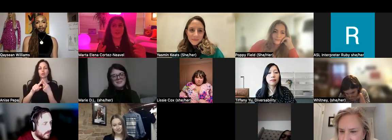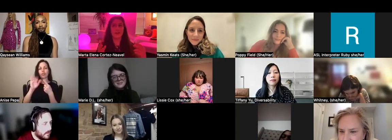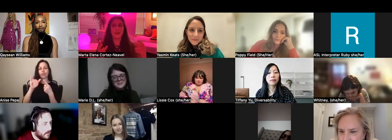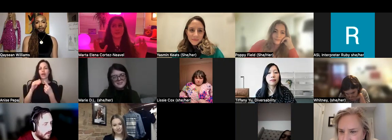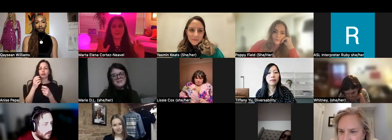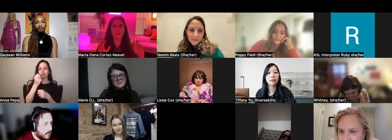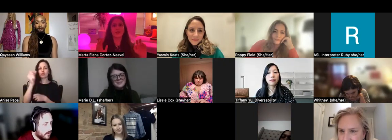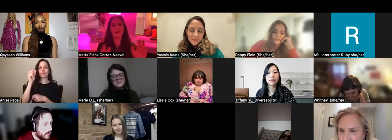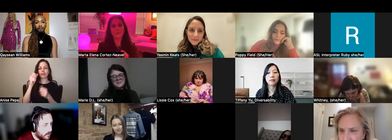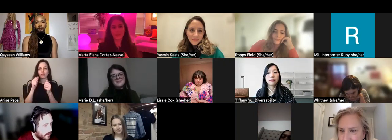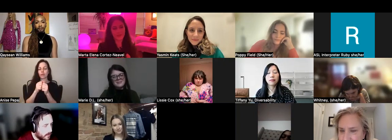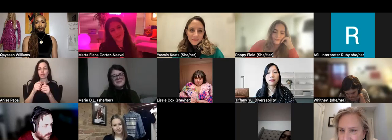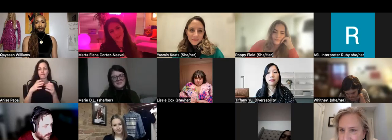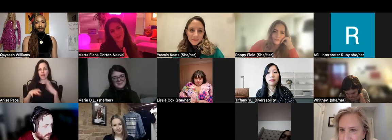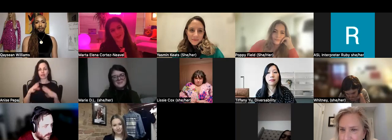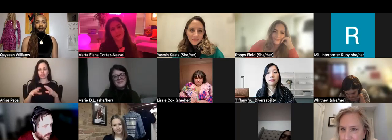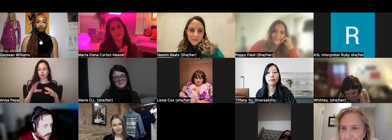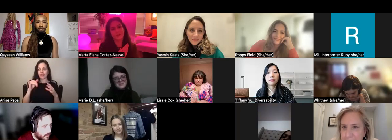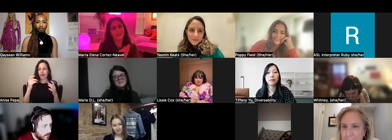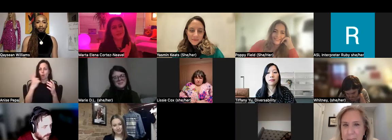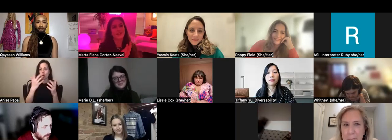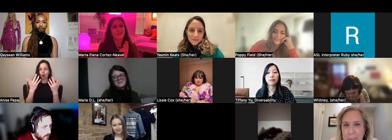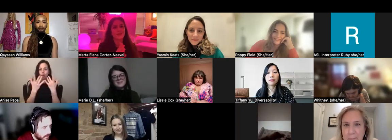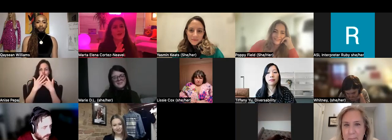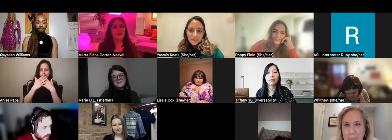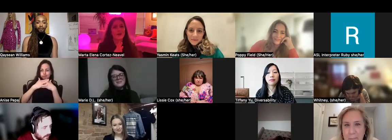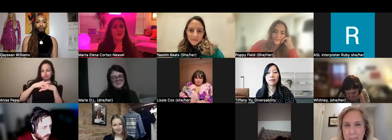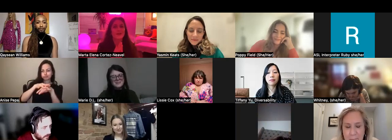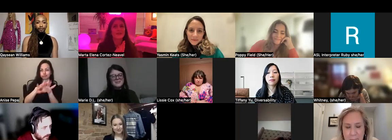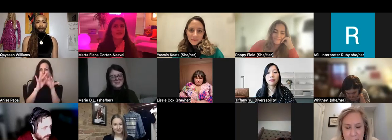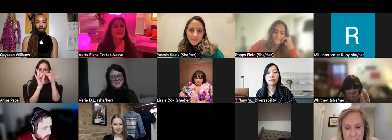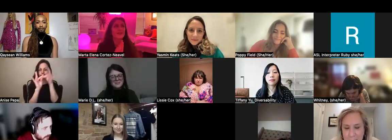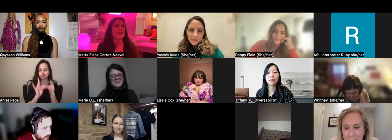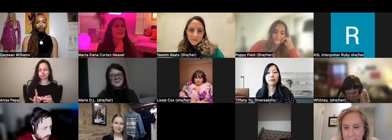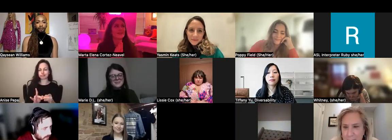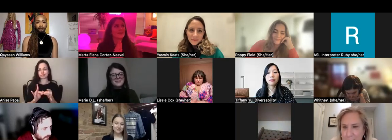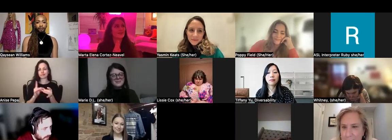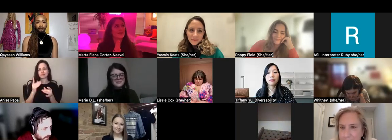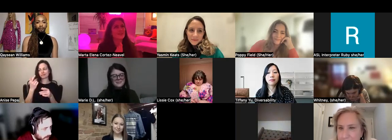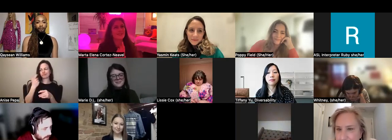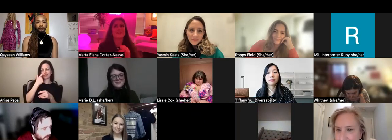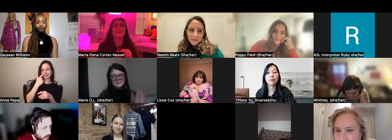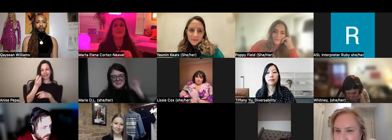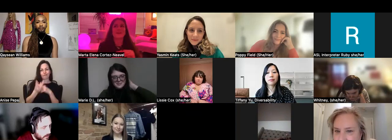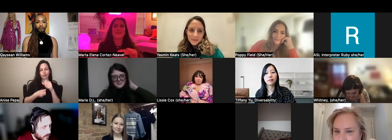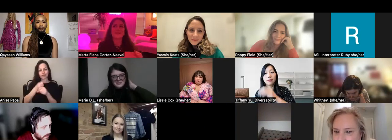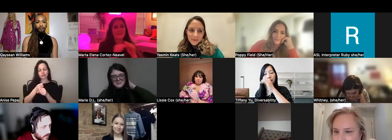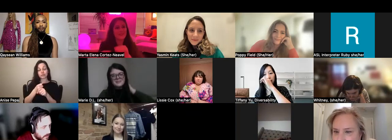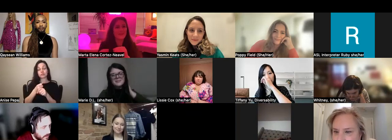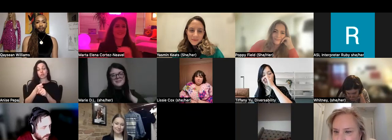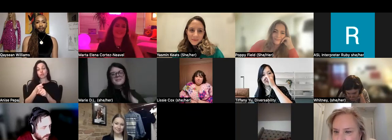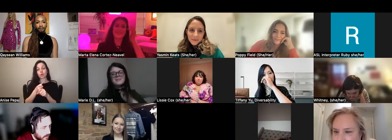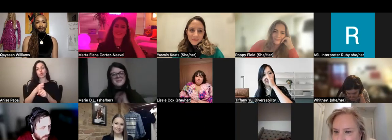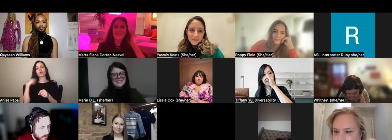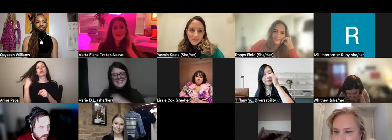fashion, it sort of just all came together again in the last couple of years. So I want to, I guess, answer your question or answer a